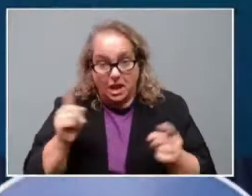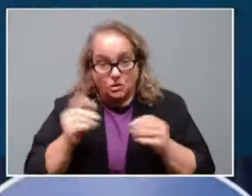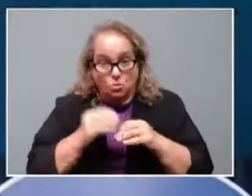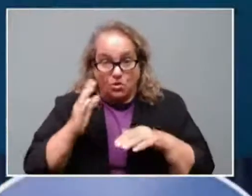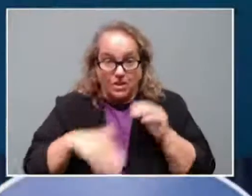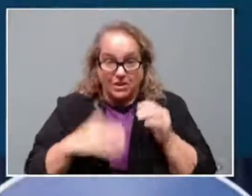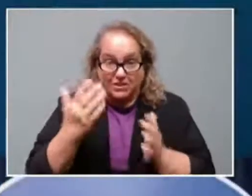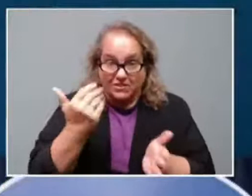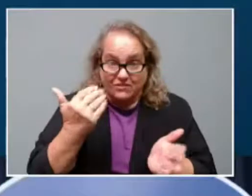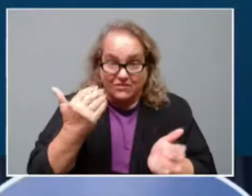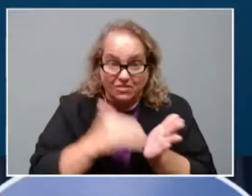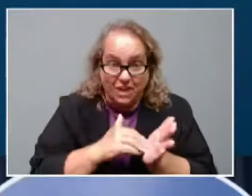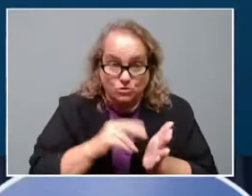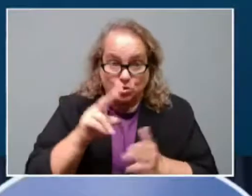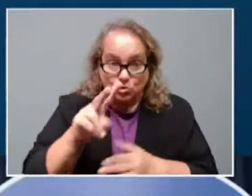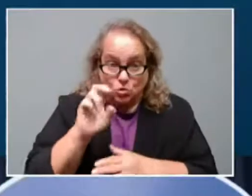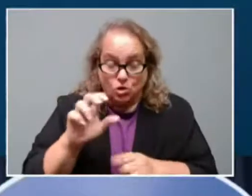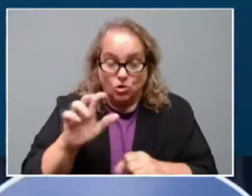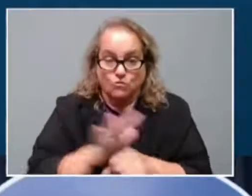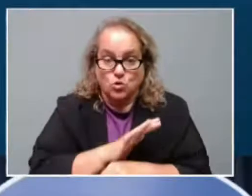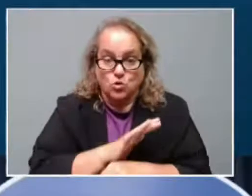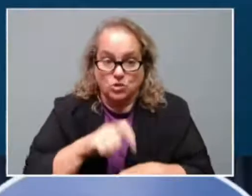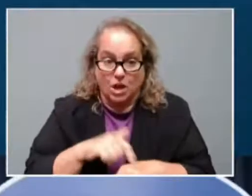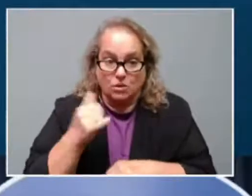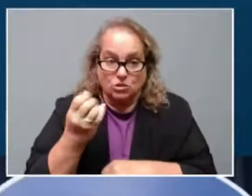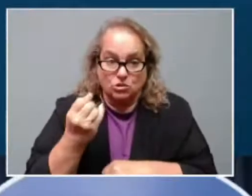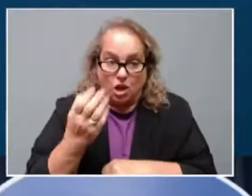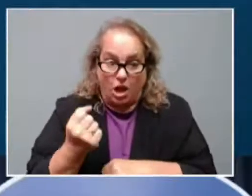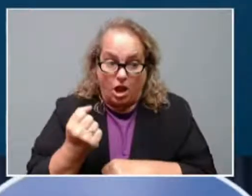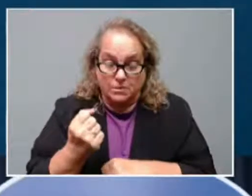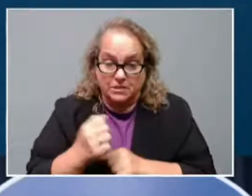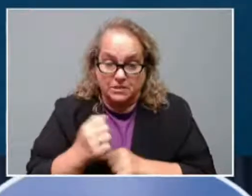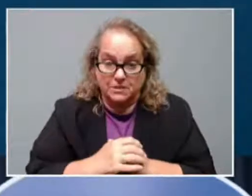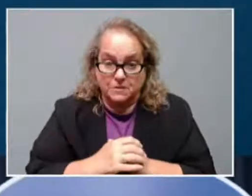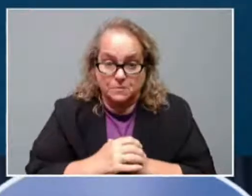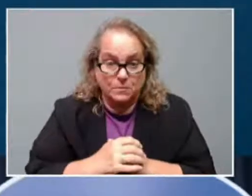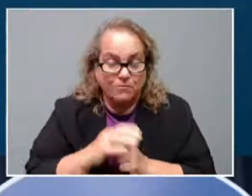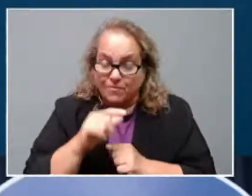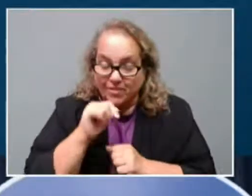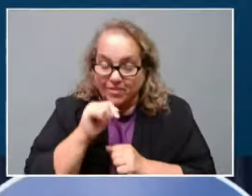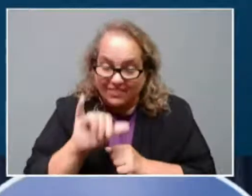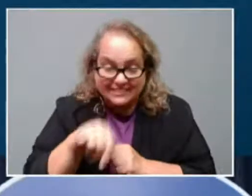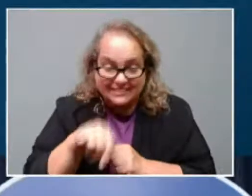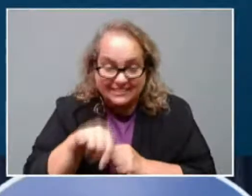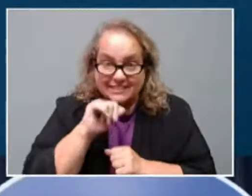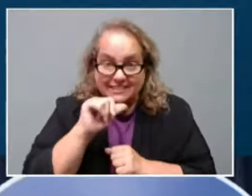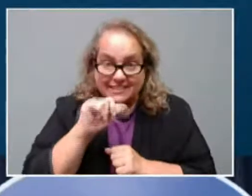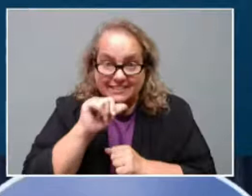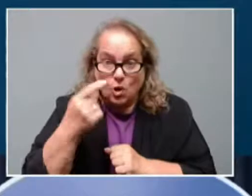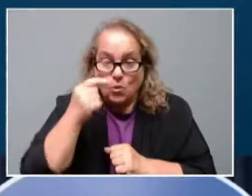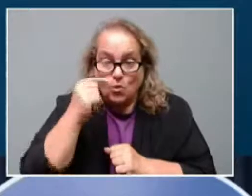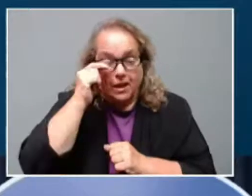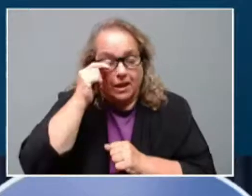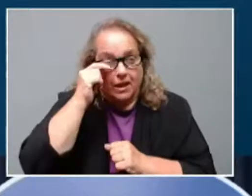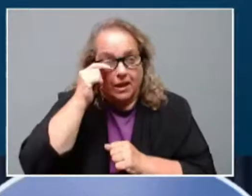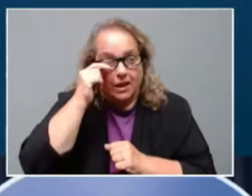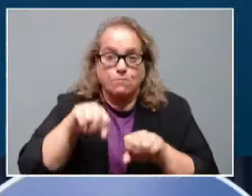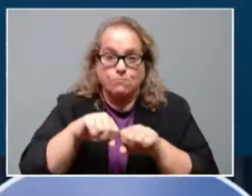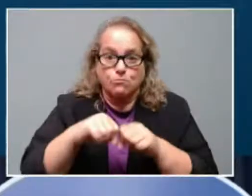15,200 full-time jobs. This is not just breaking a past record, which we